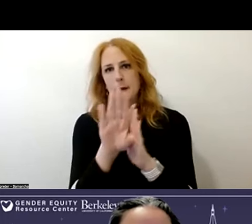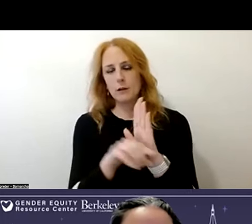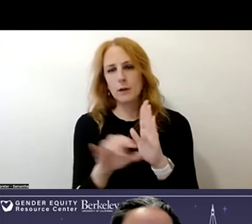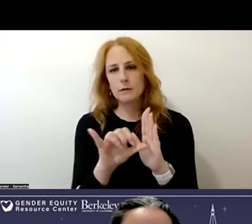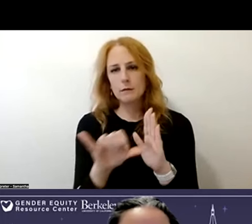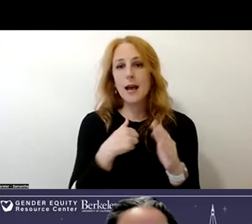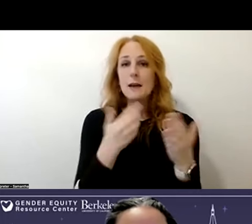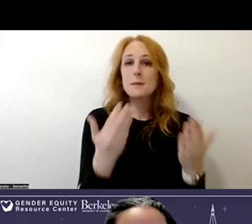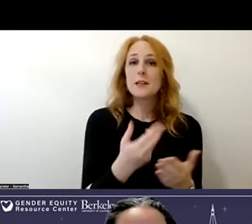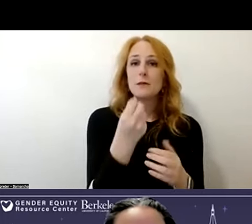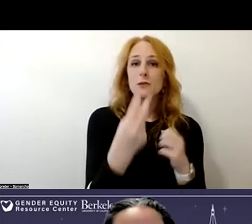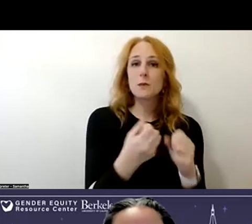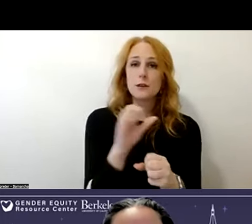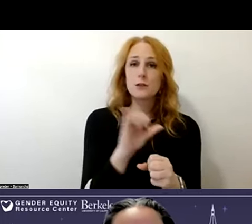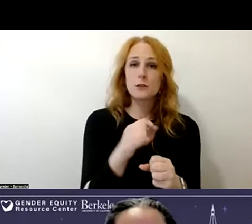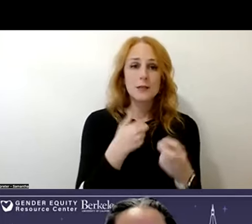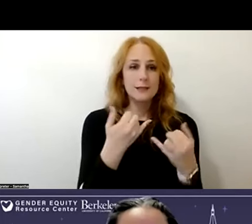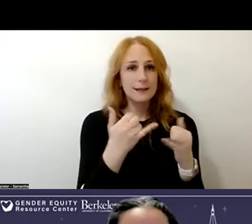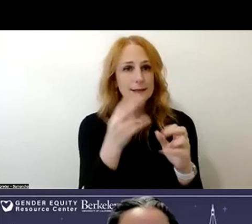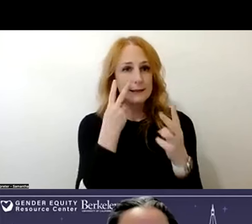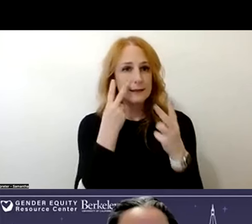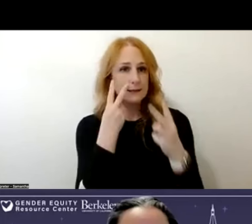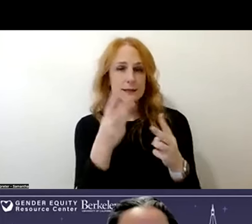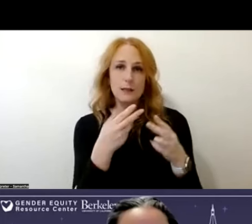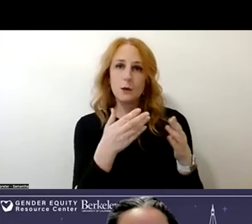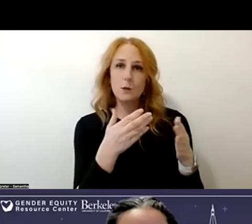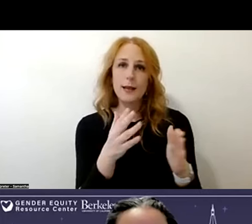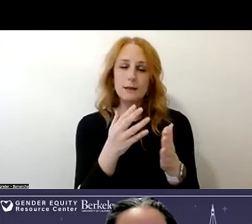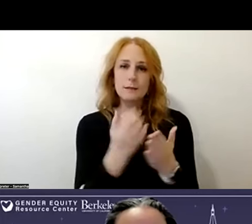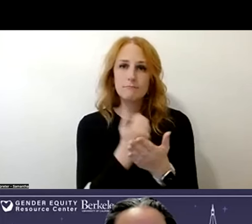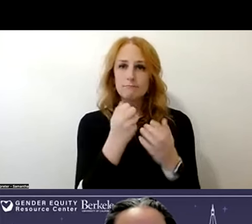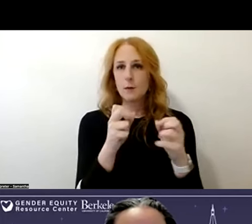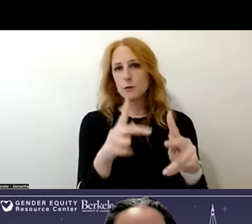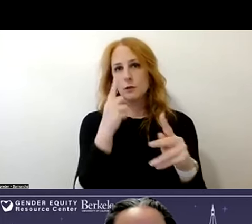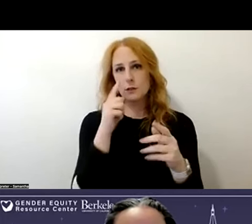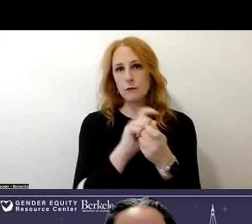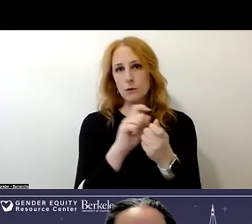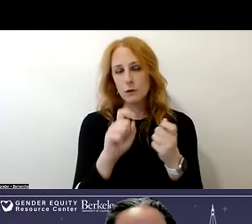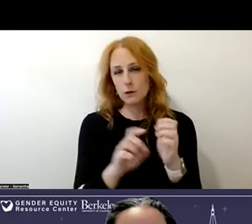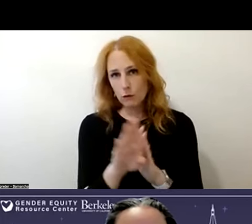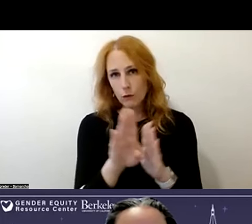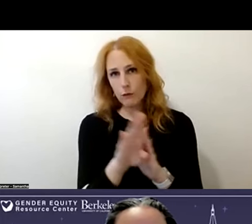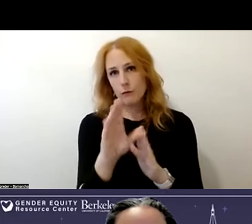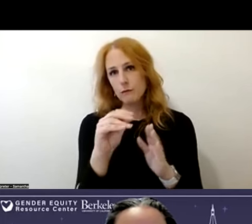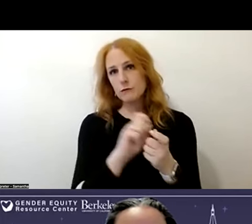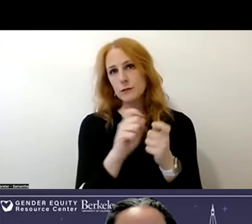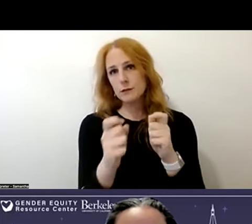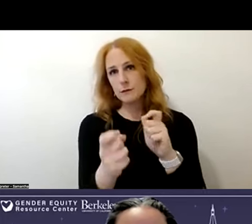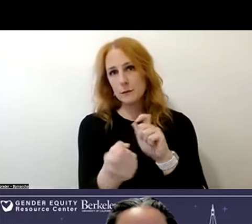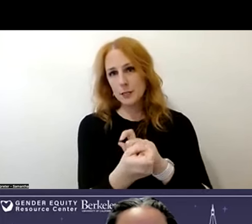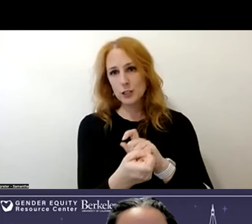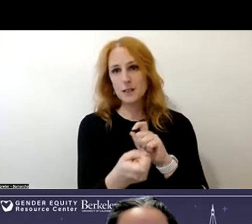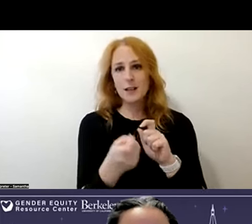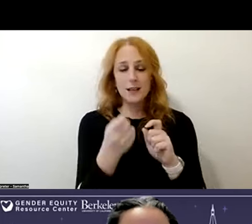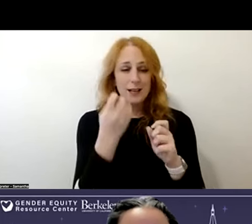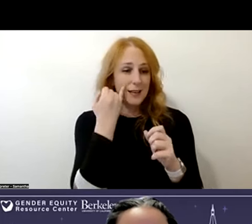I continue to see opportunities and avenues for change and growth and transformation. And so as long as I can see that, I'll keep on doing